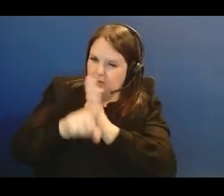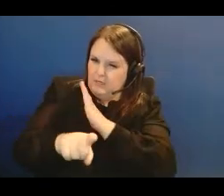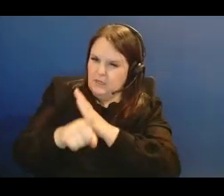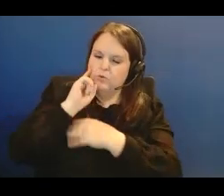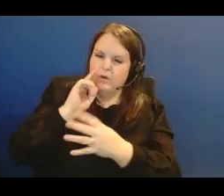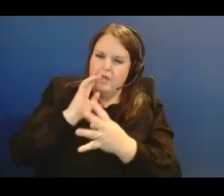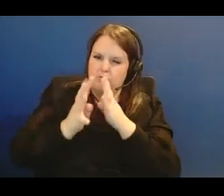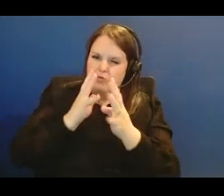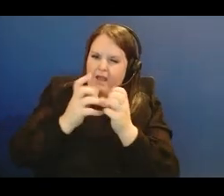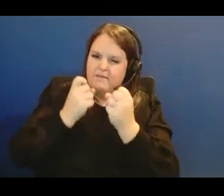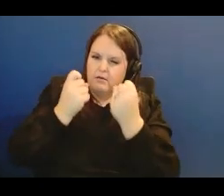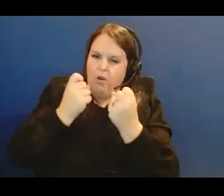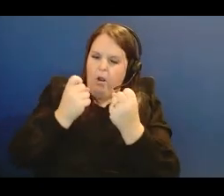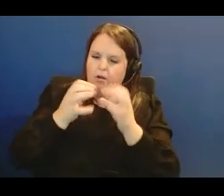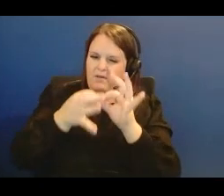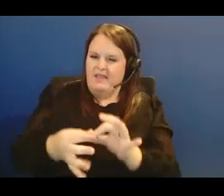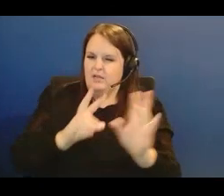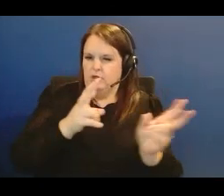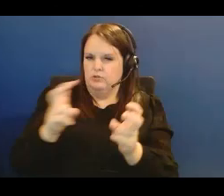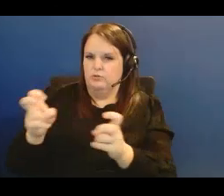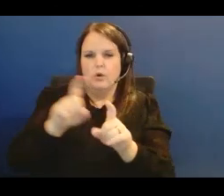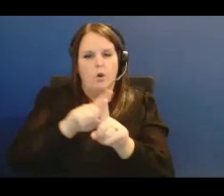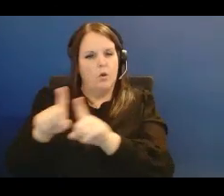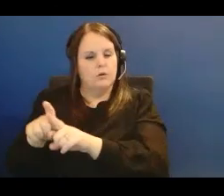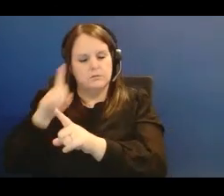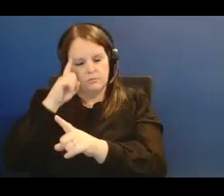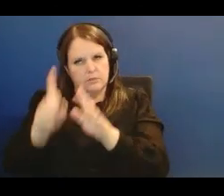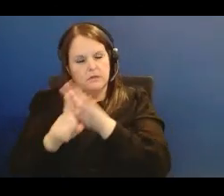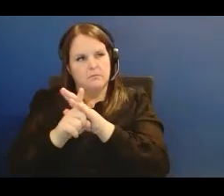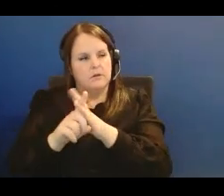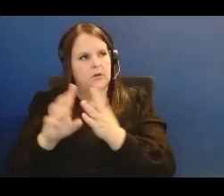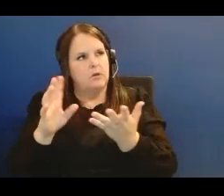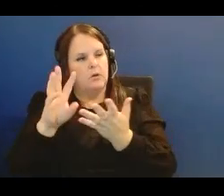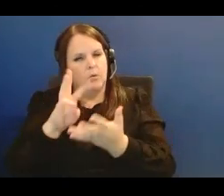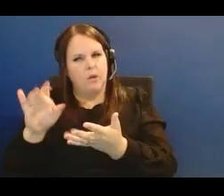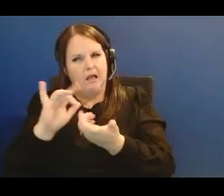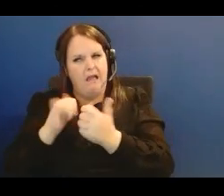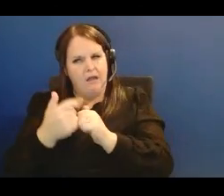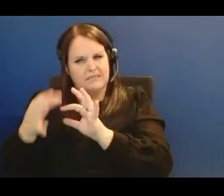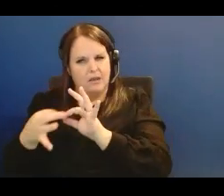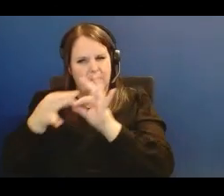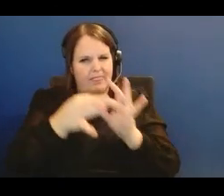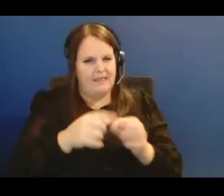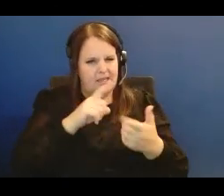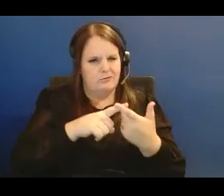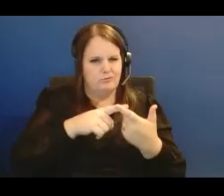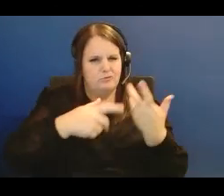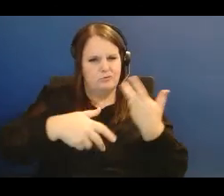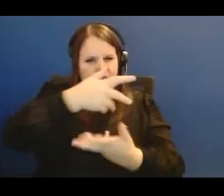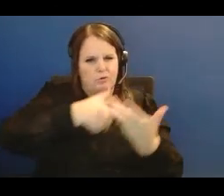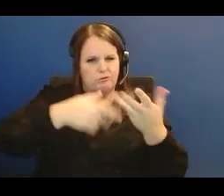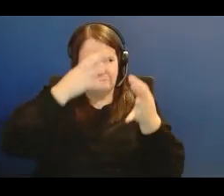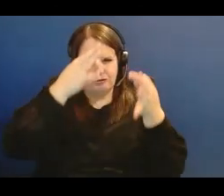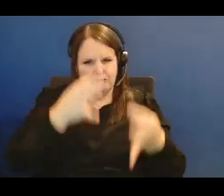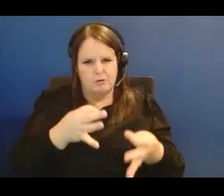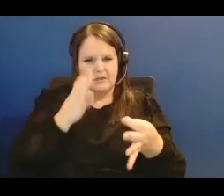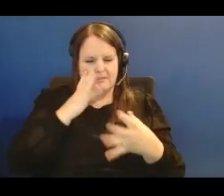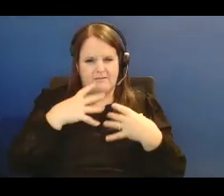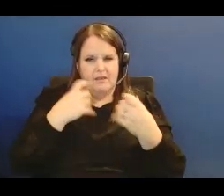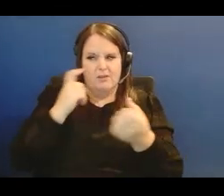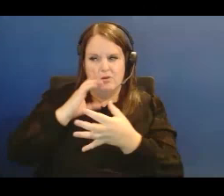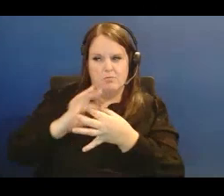Well, then it also then brings up the question of like, well, how does that relate to the social determinants of health? Because you mentioned that earlier